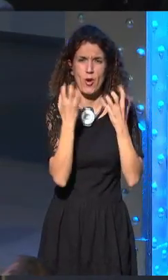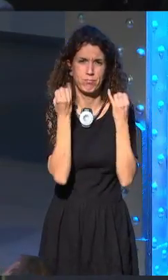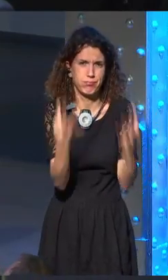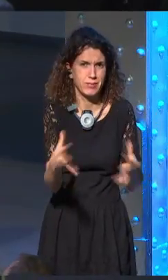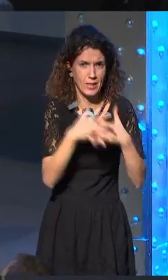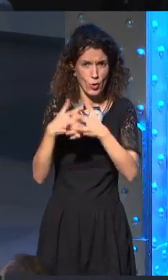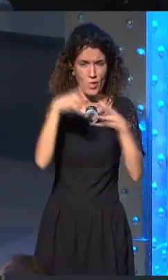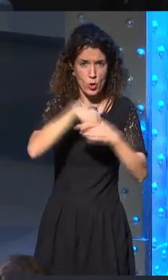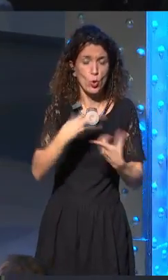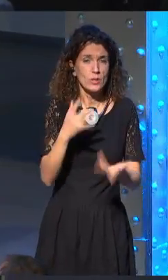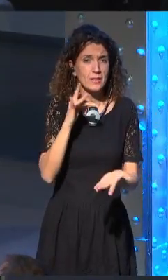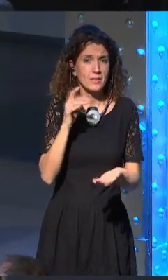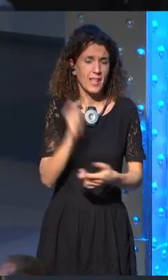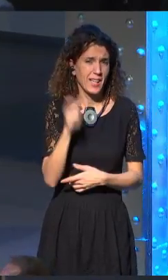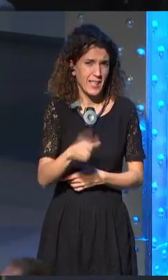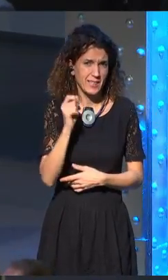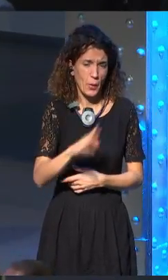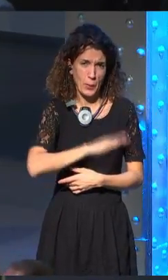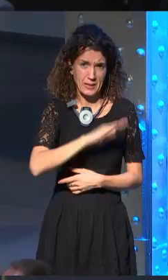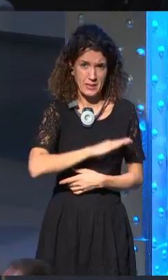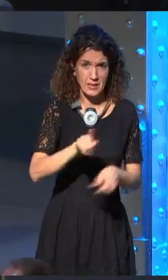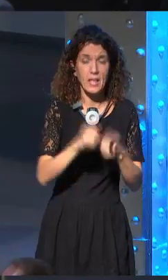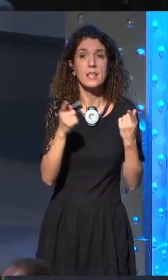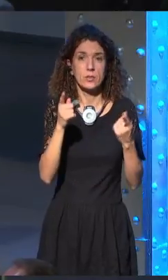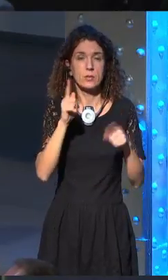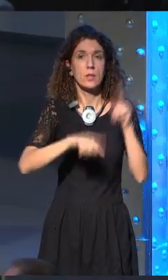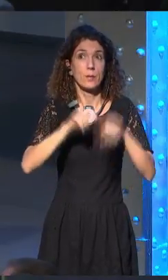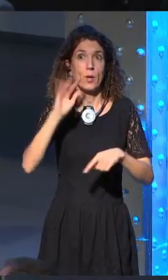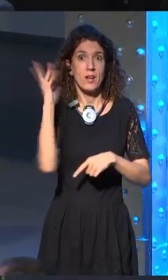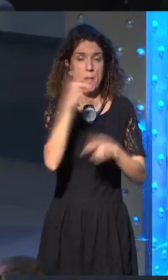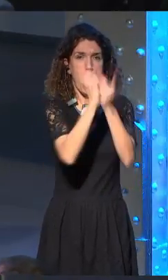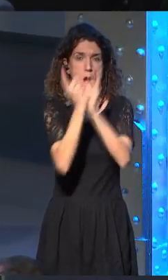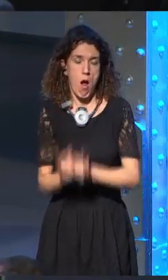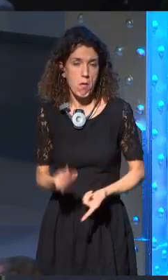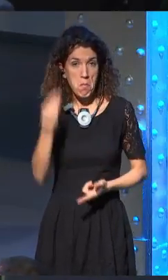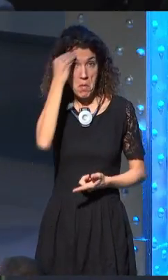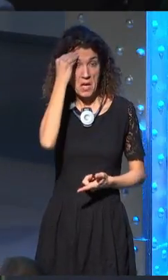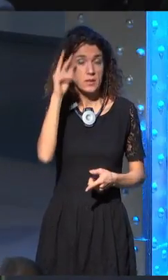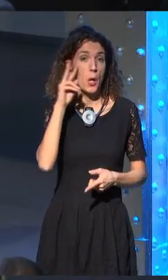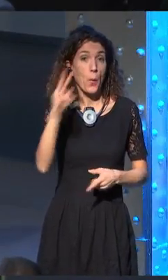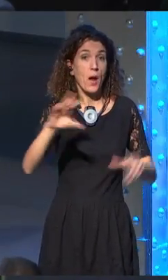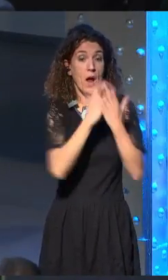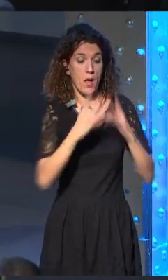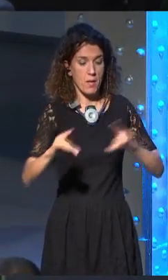basis. Mm-hmm. Weather patterns that you see that you wouldn't expect to see them in certain places.